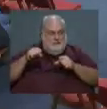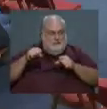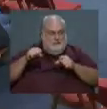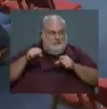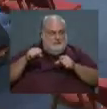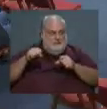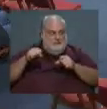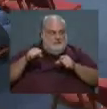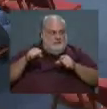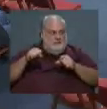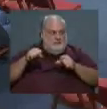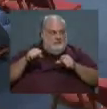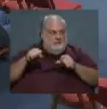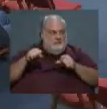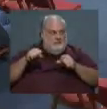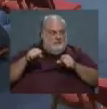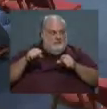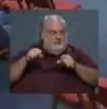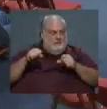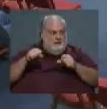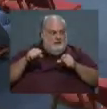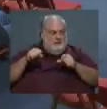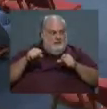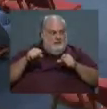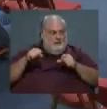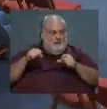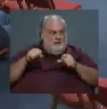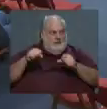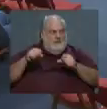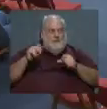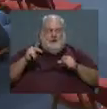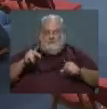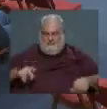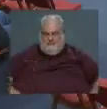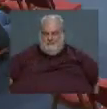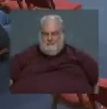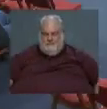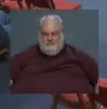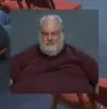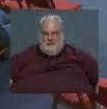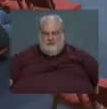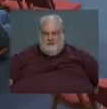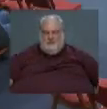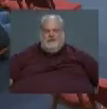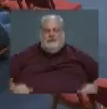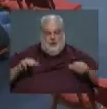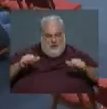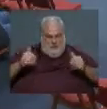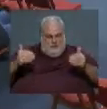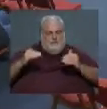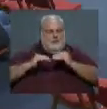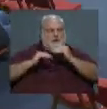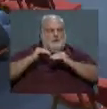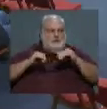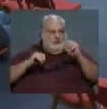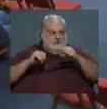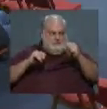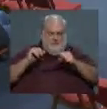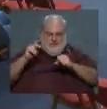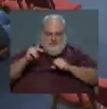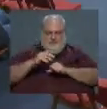You did. What? You already did. Okay. So they were all able to bill. That's correct. All